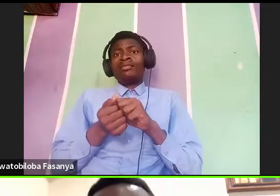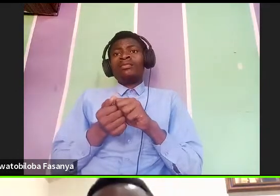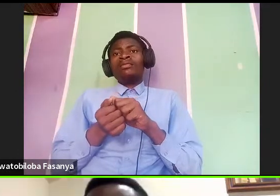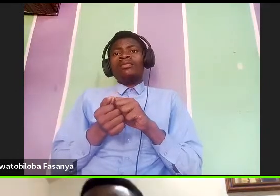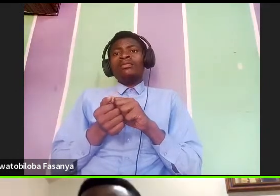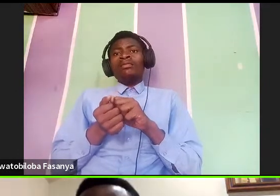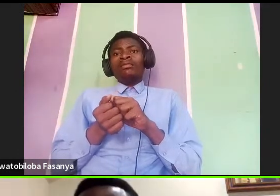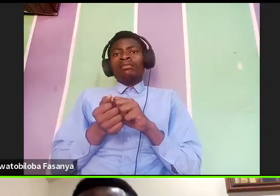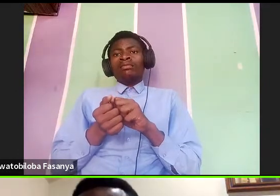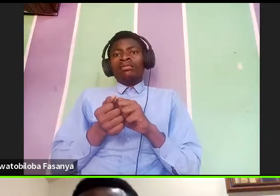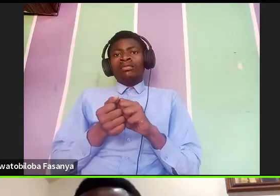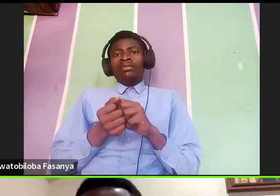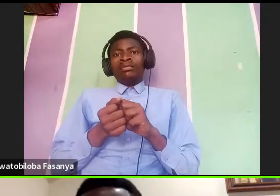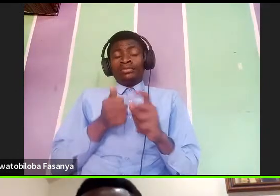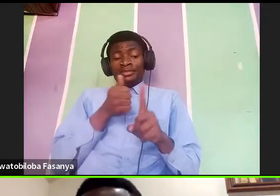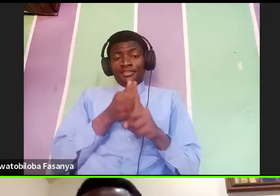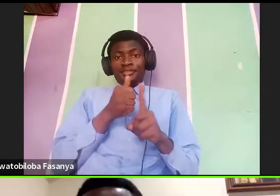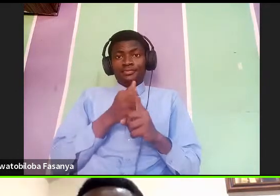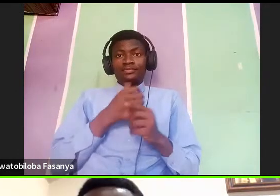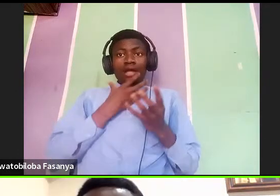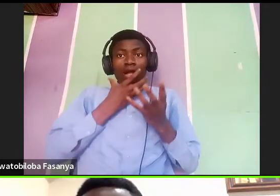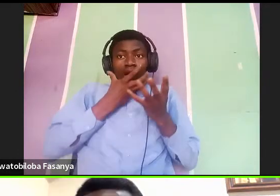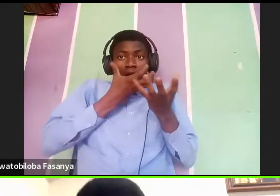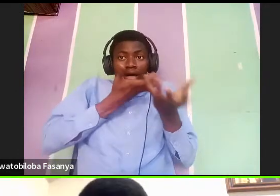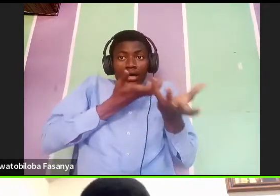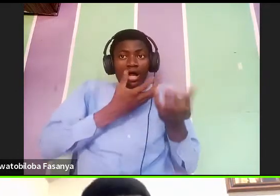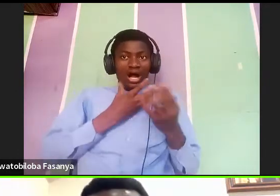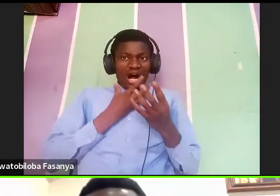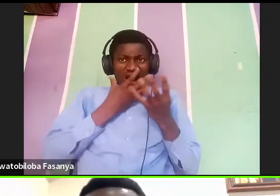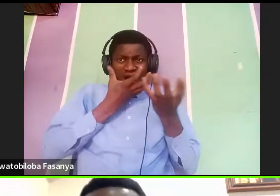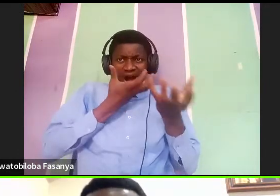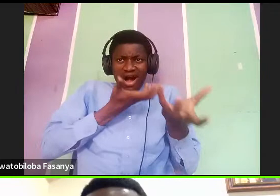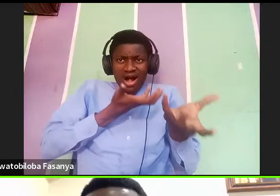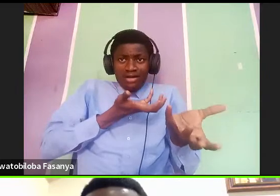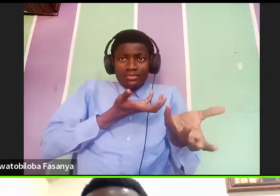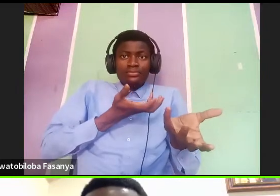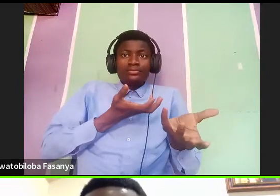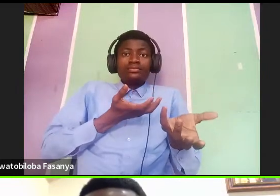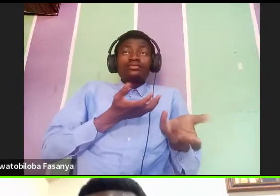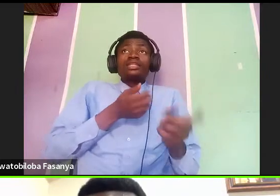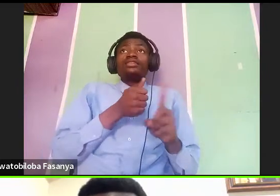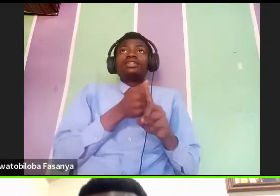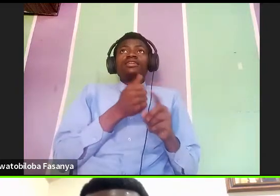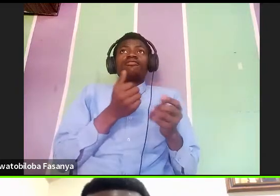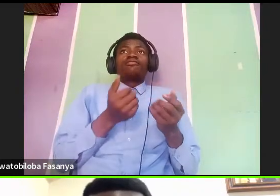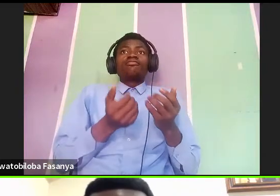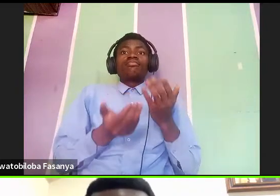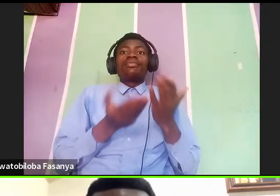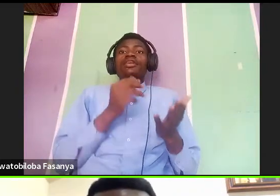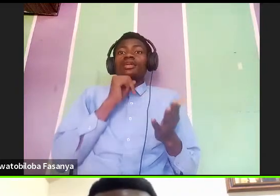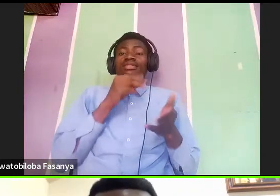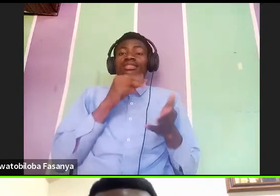vomiting itself will not allow you to take those things that would help support you.